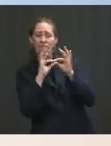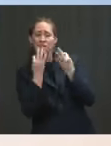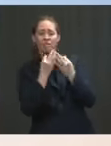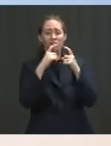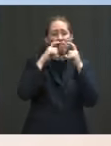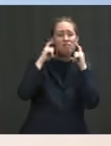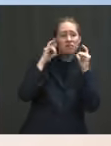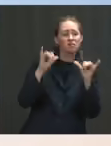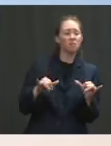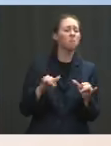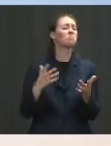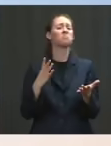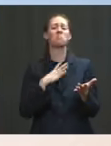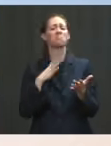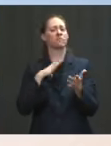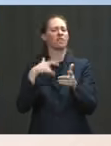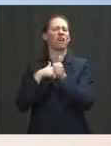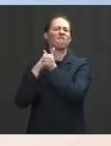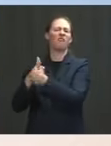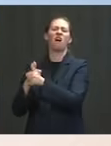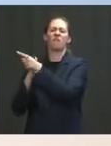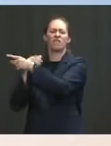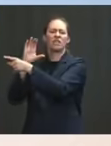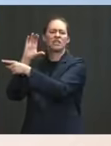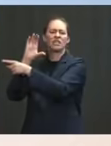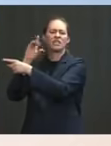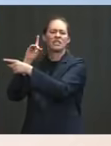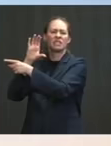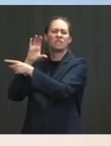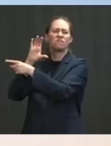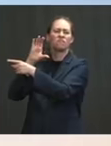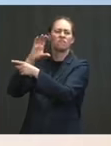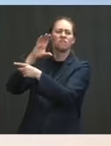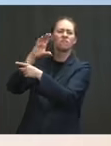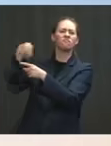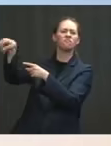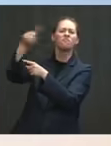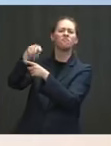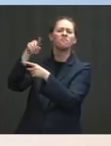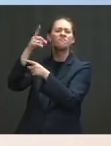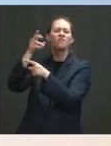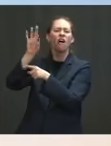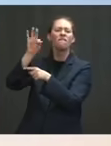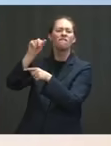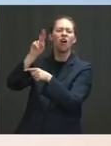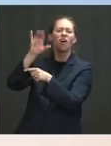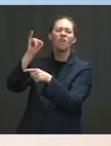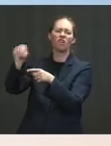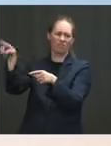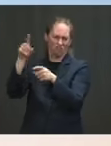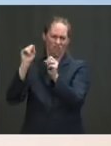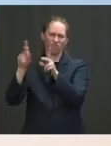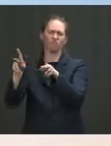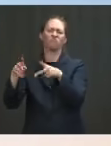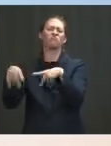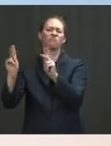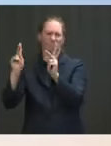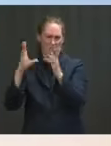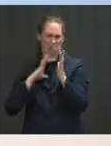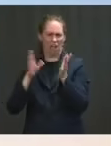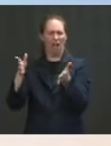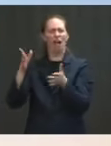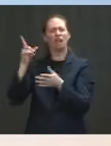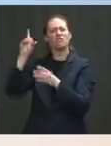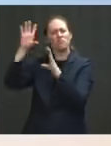guidance of our health and medical experts, and they've certainly okayed the president being out there and communicating and shaking